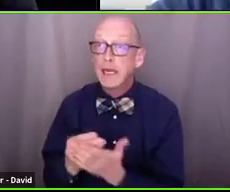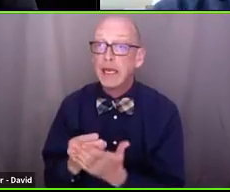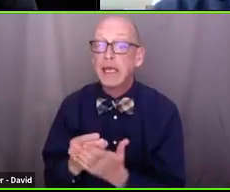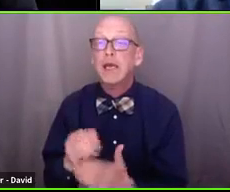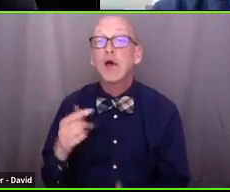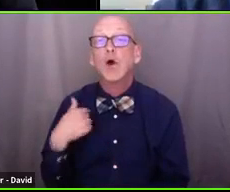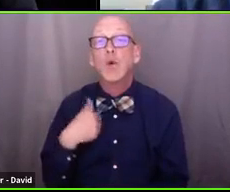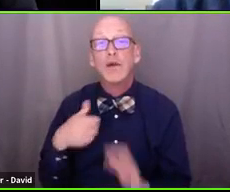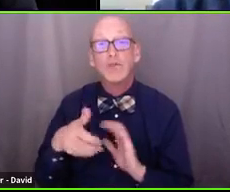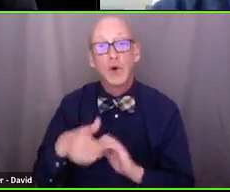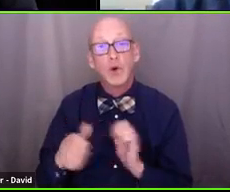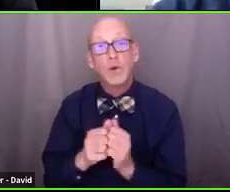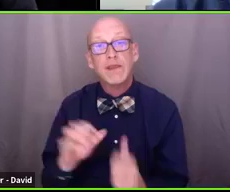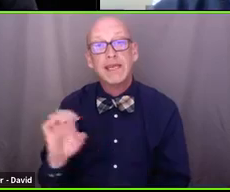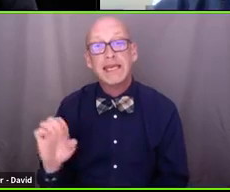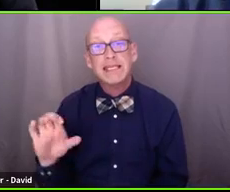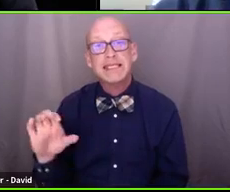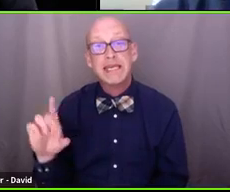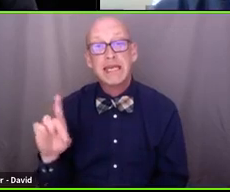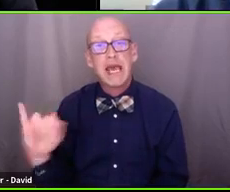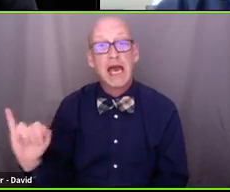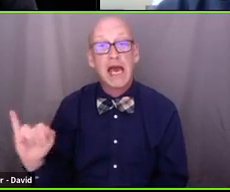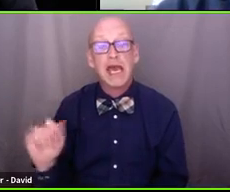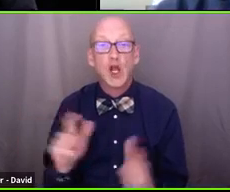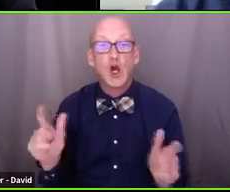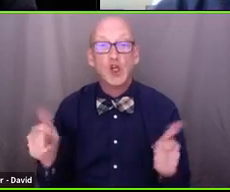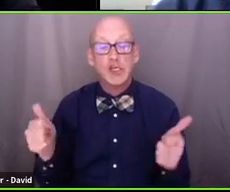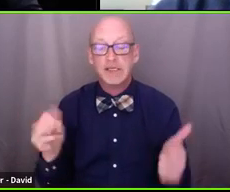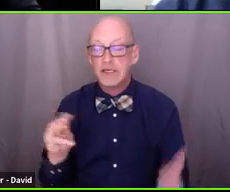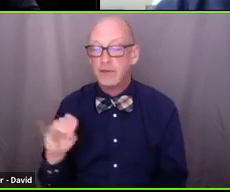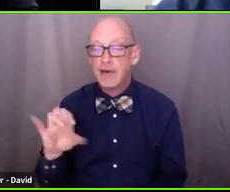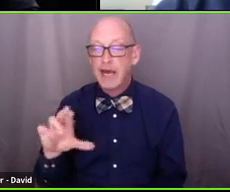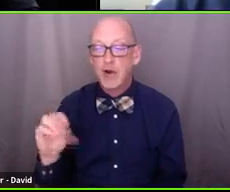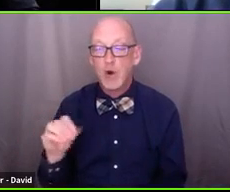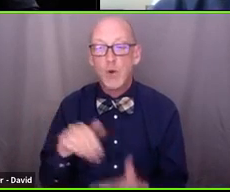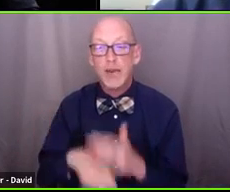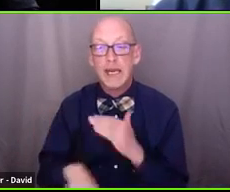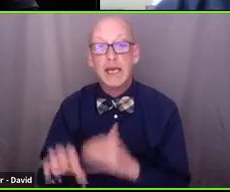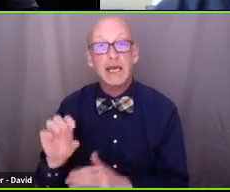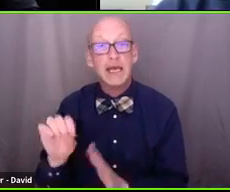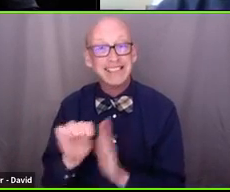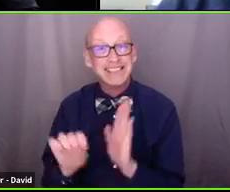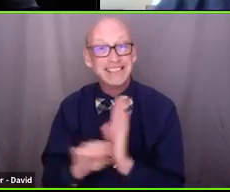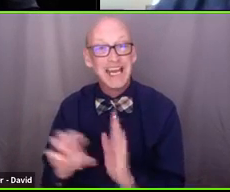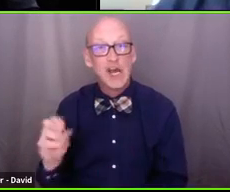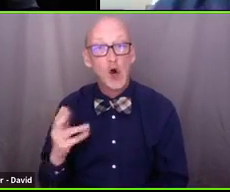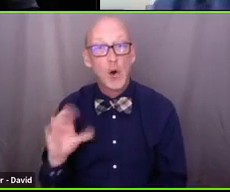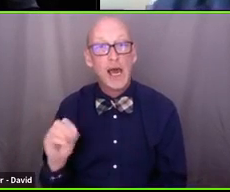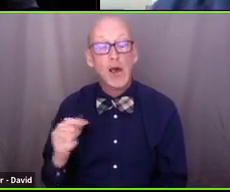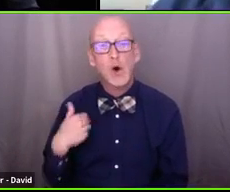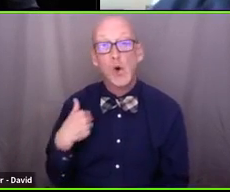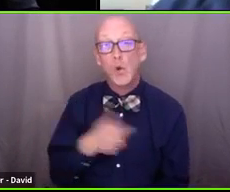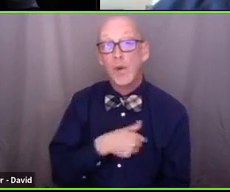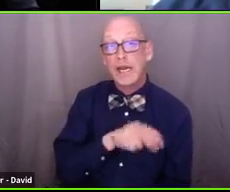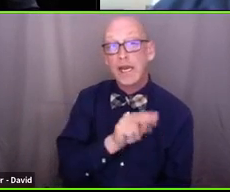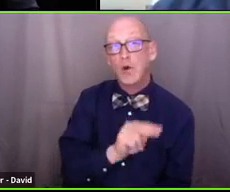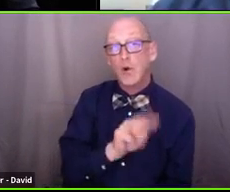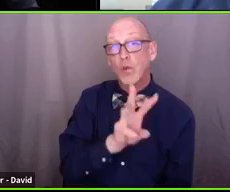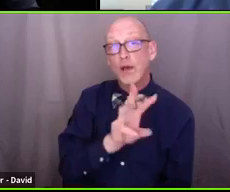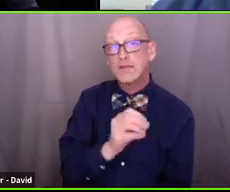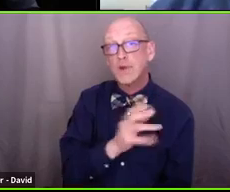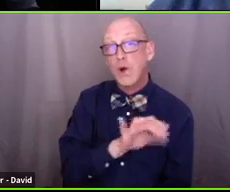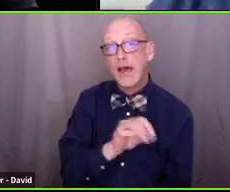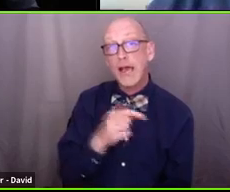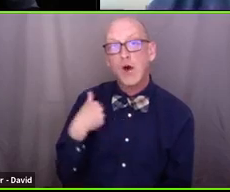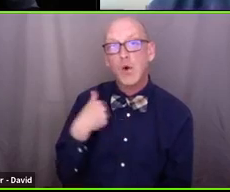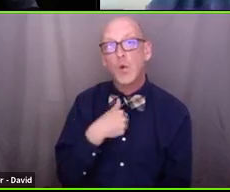ECDI, which is kind of the largest microlender in the state of Ohio. Here in Northwest Ohio, we kind of serve as the face to provide access to capital